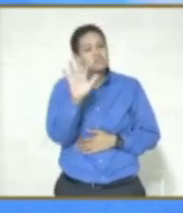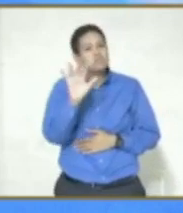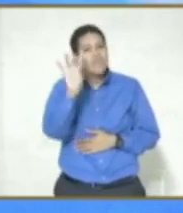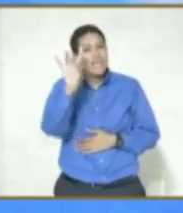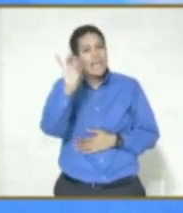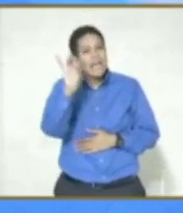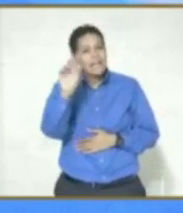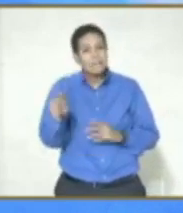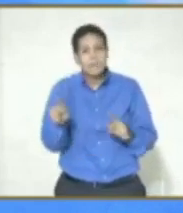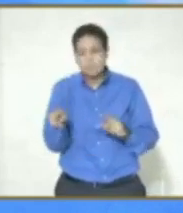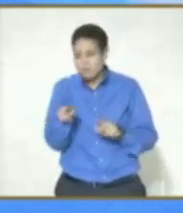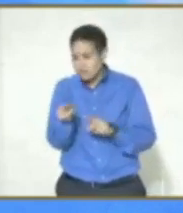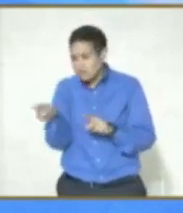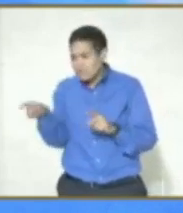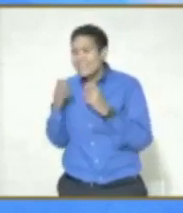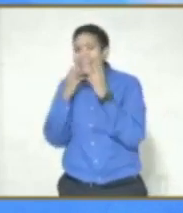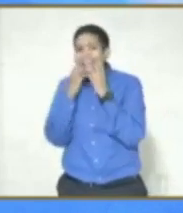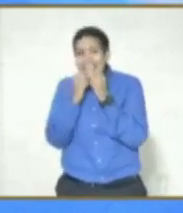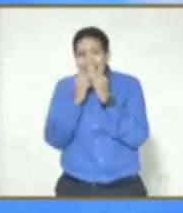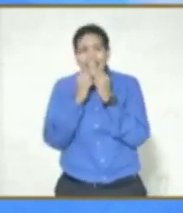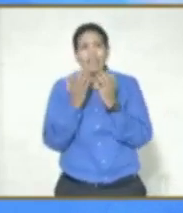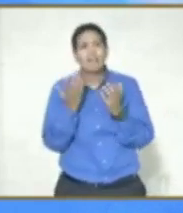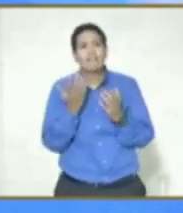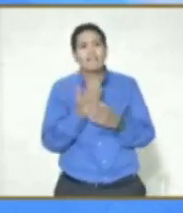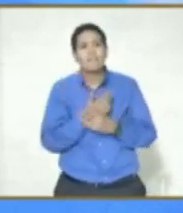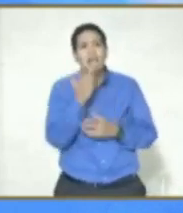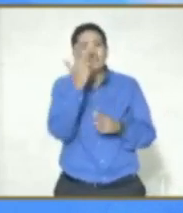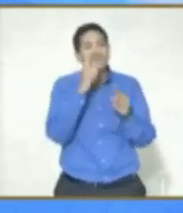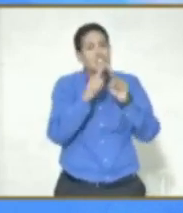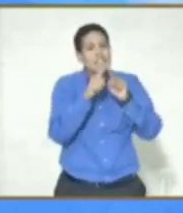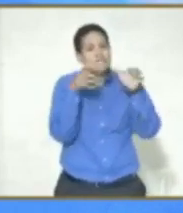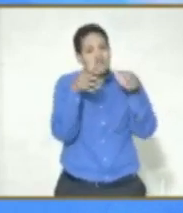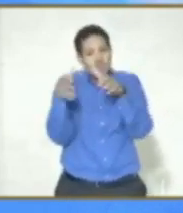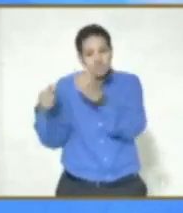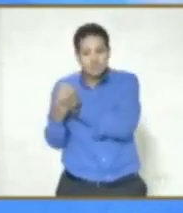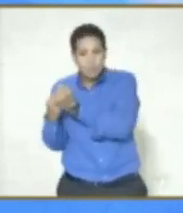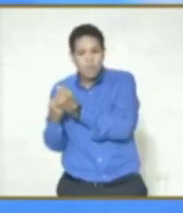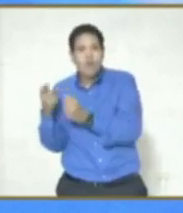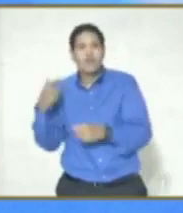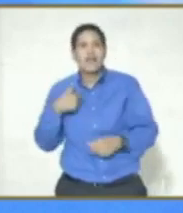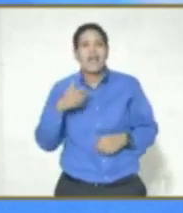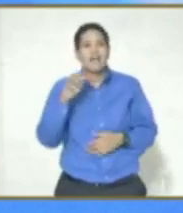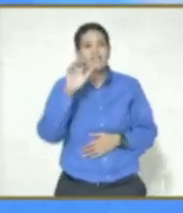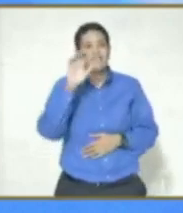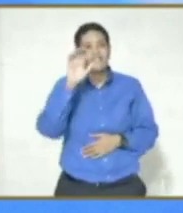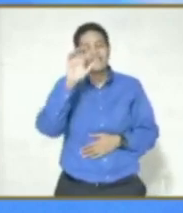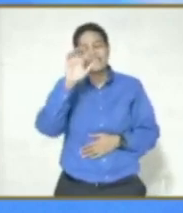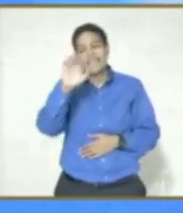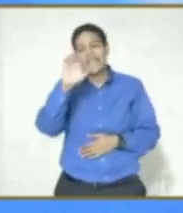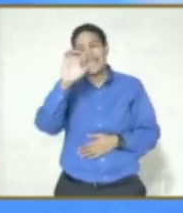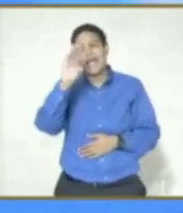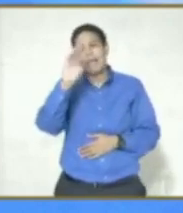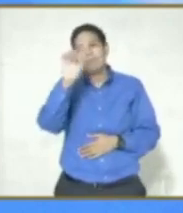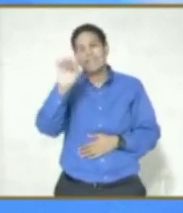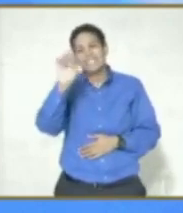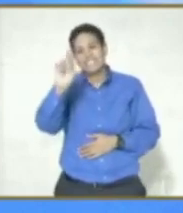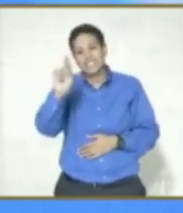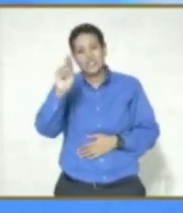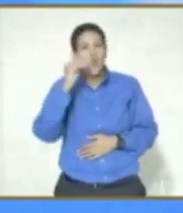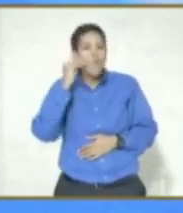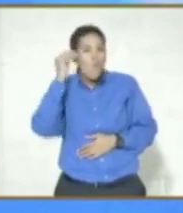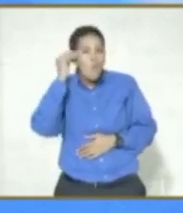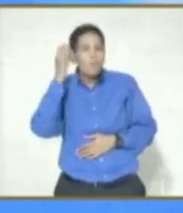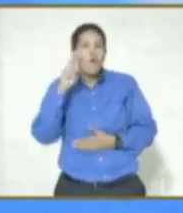are being taken care of by at least 3 different groups in the parish. We have the Ebenezer Home, or the Ebenezer Rehabilitation